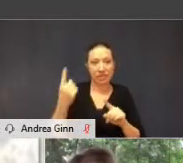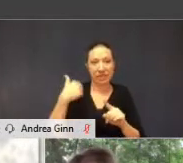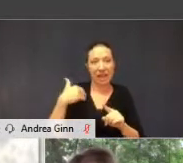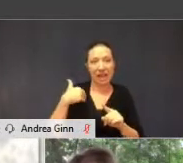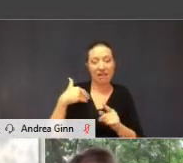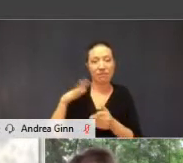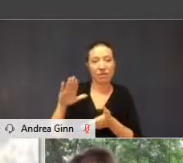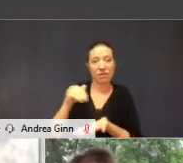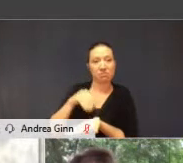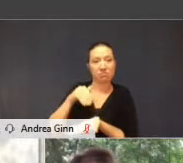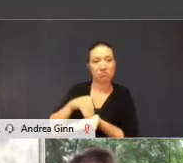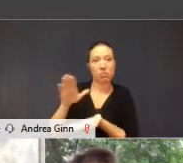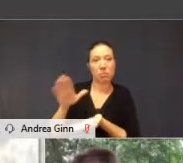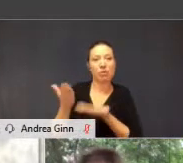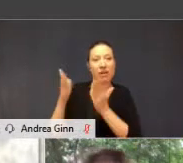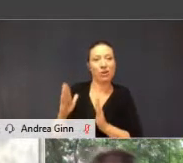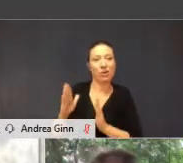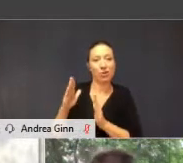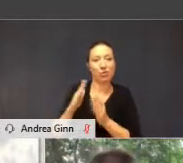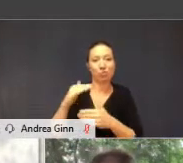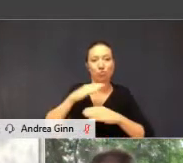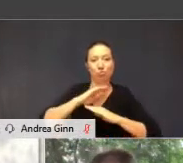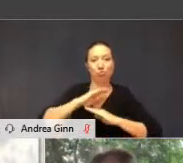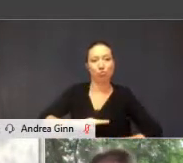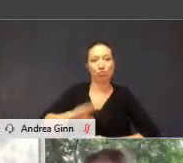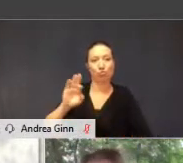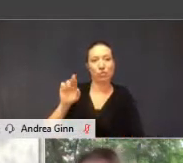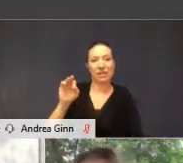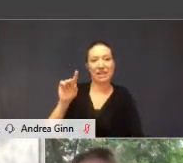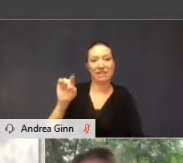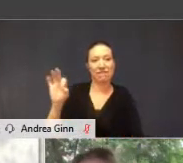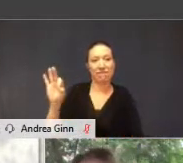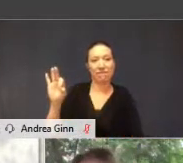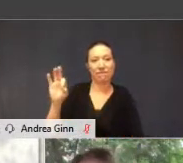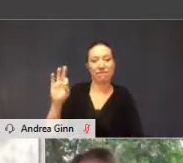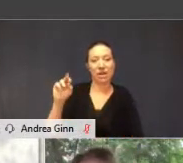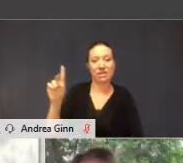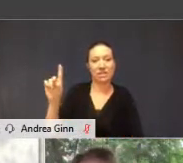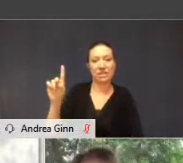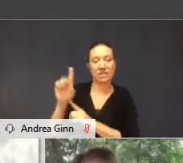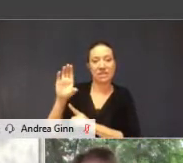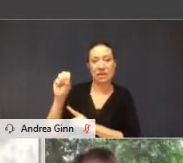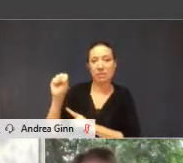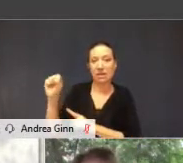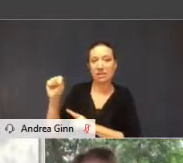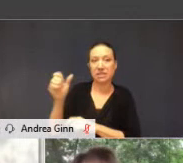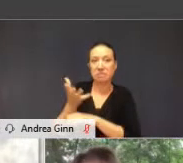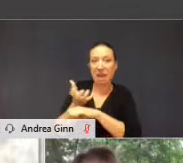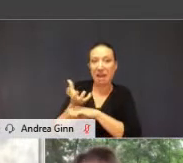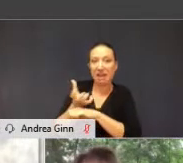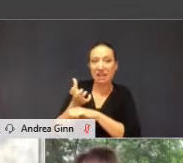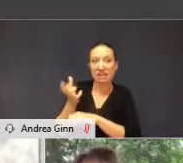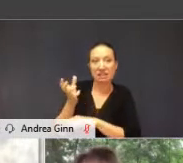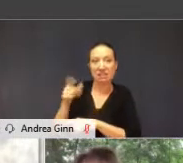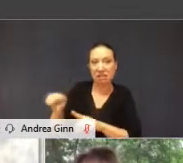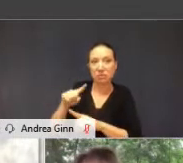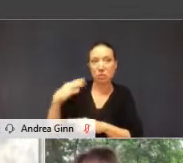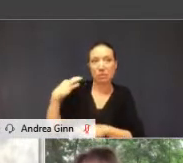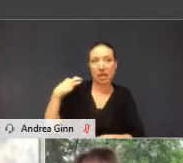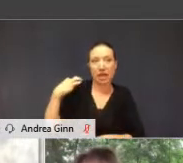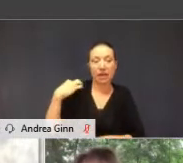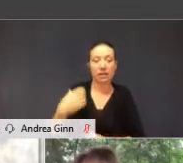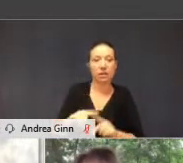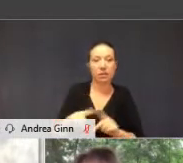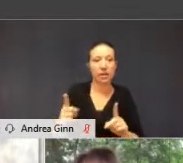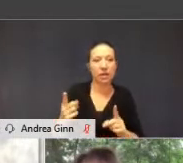and CMS is begging providers to apply for it, and like 1% of providers applied